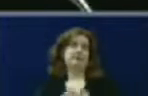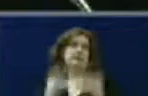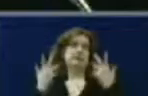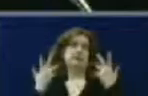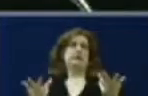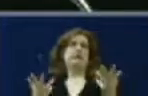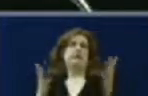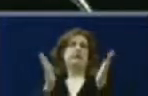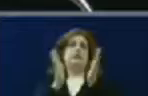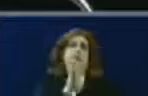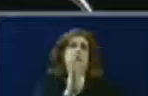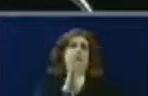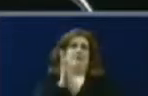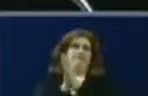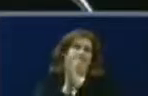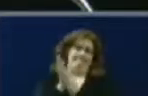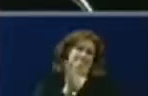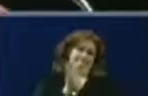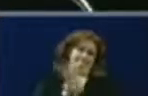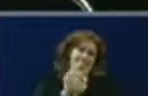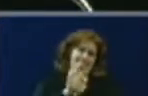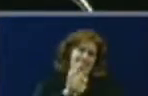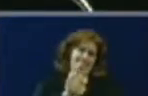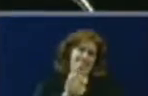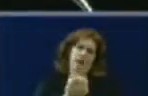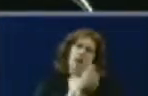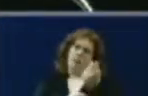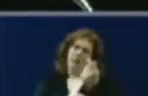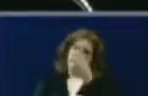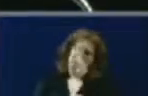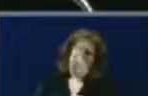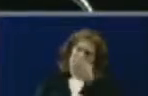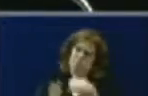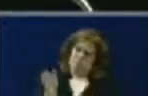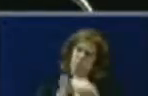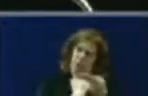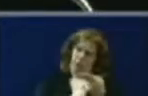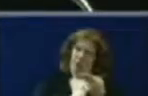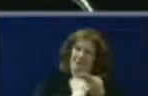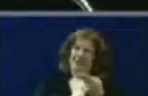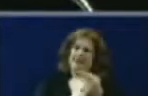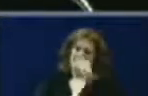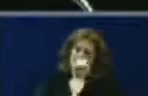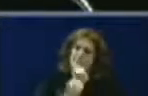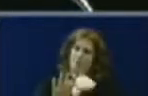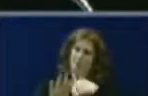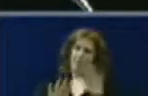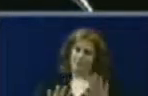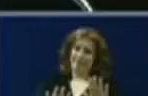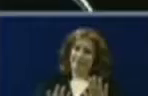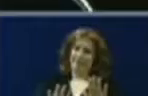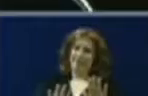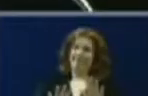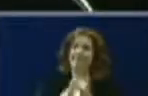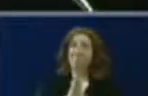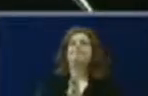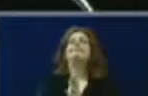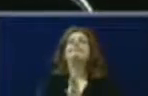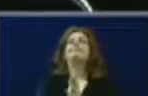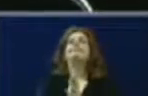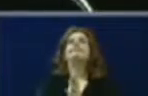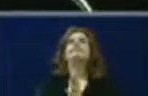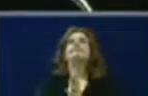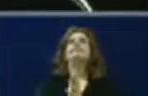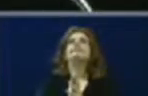So I'm probably going to be a little honest here, and I want to ask you to bear with me on this, a little bit too honest, I guess. And let's just